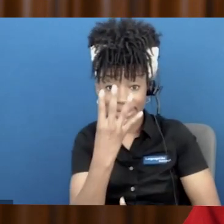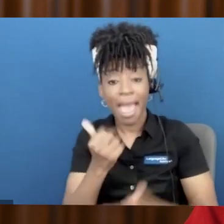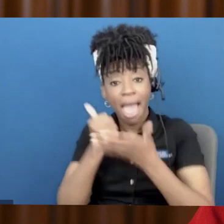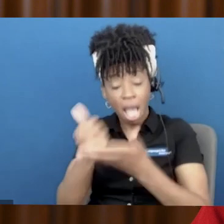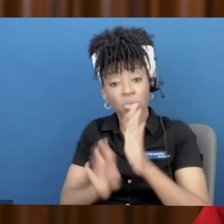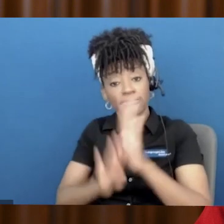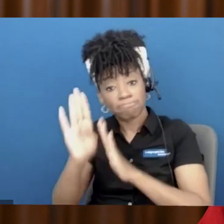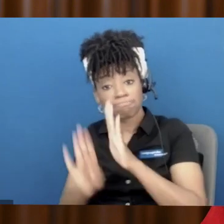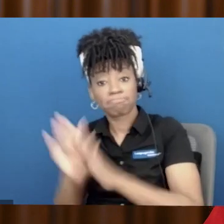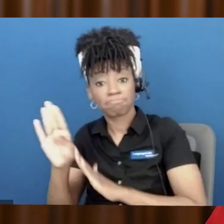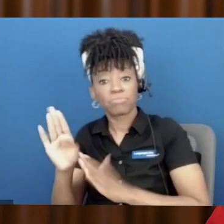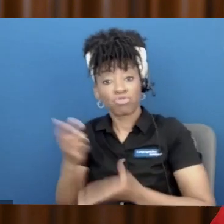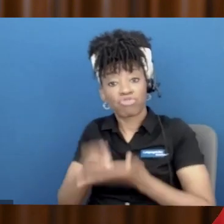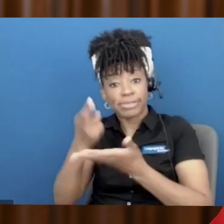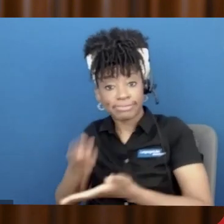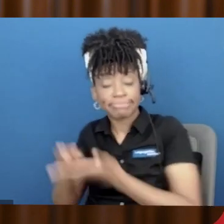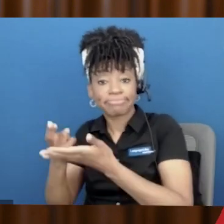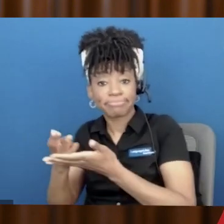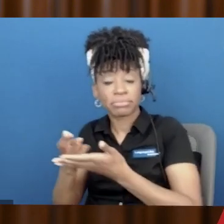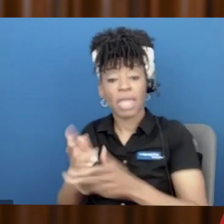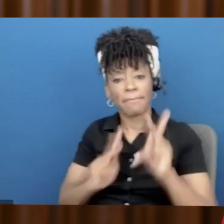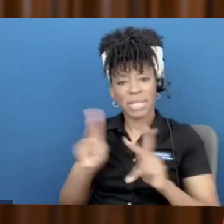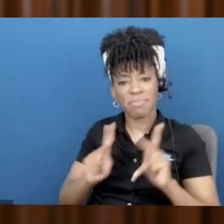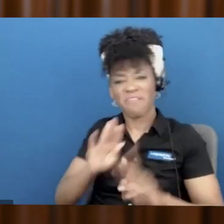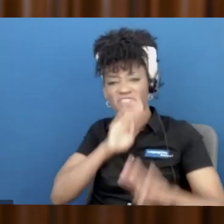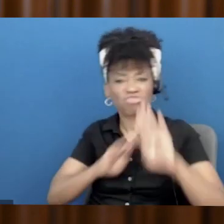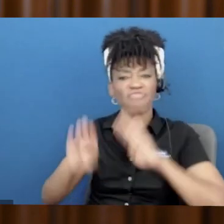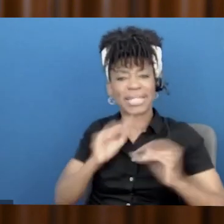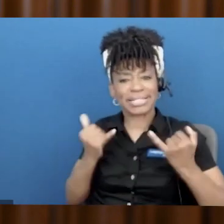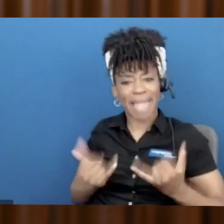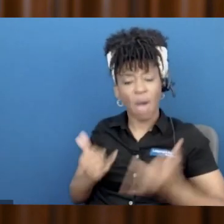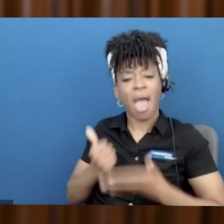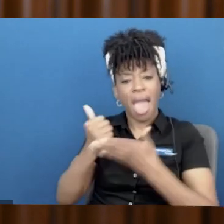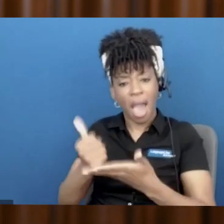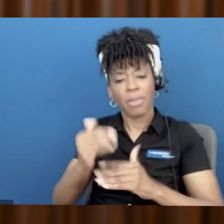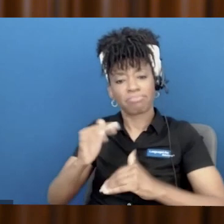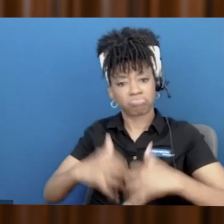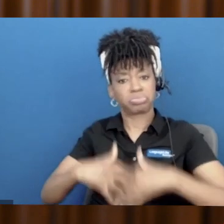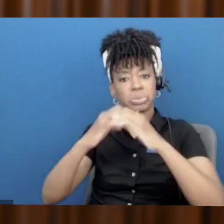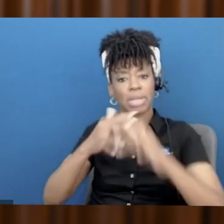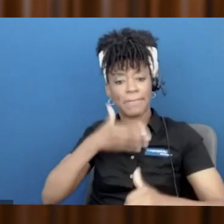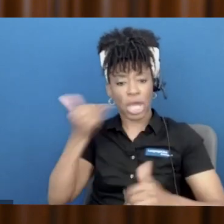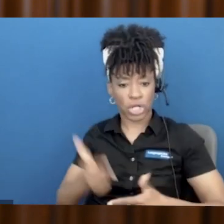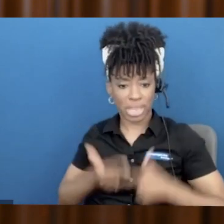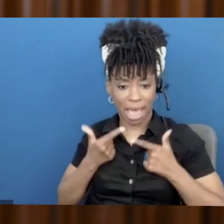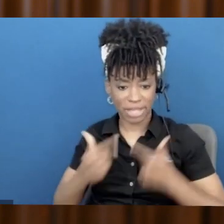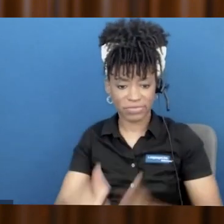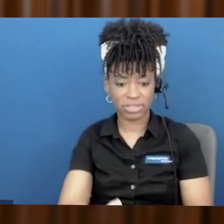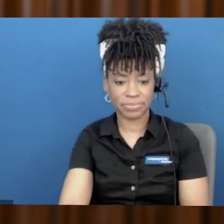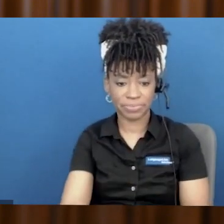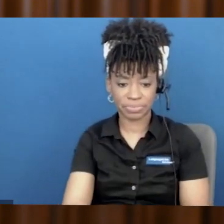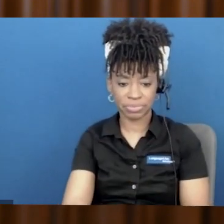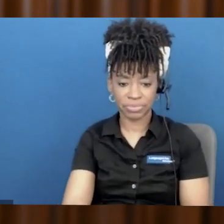to help those formerly incarcerated to build better lives and reduce recidivism. And while we must